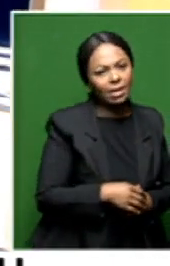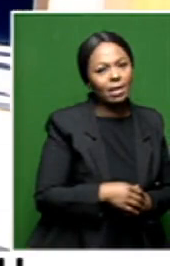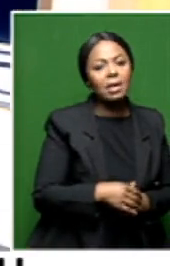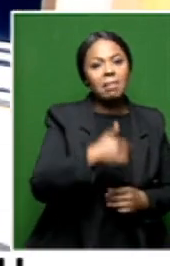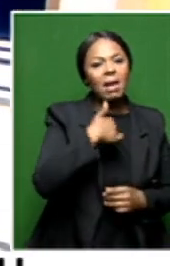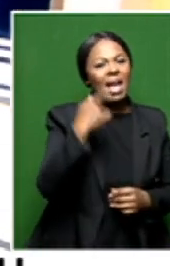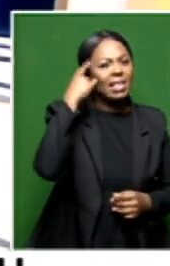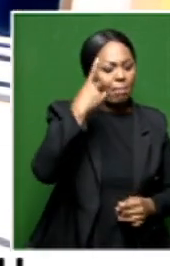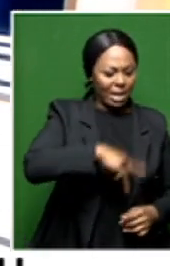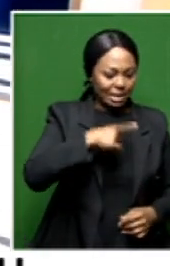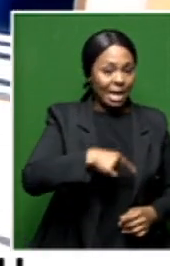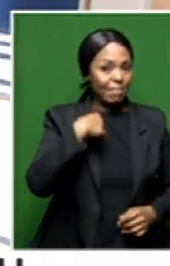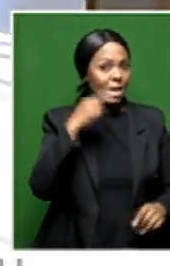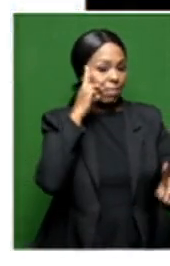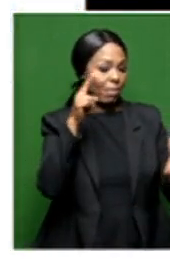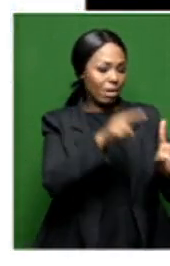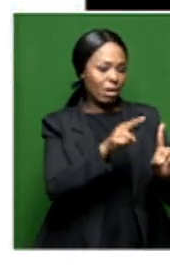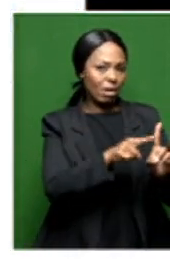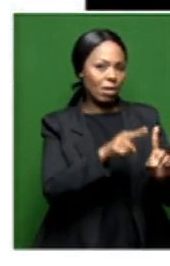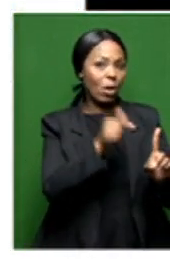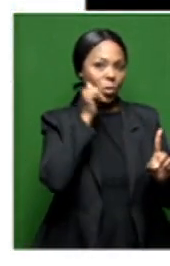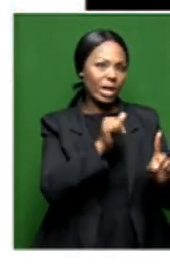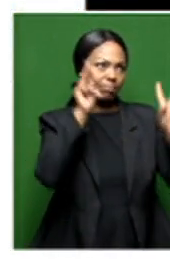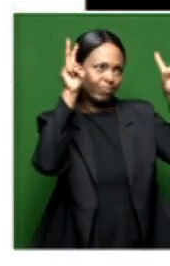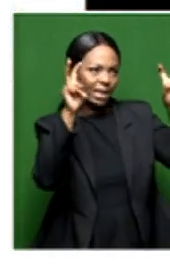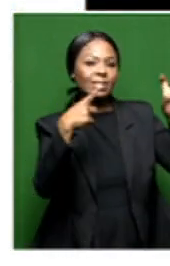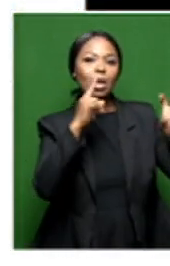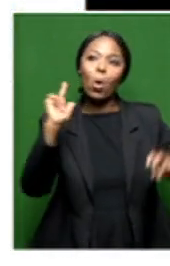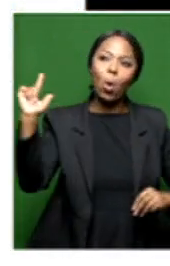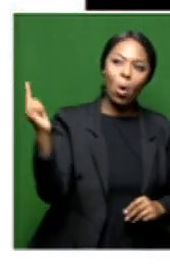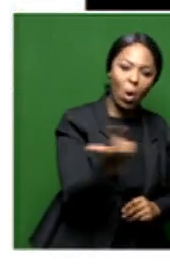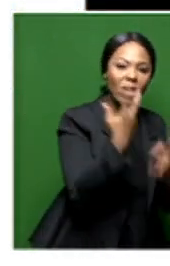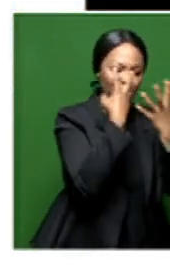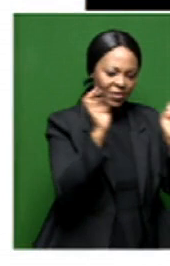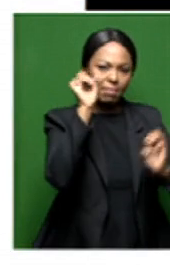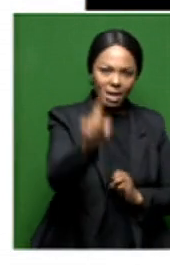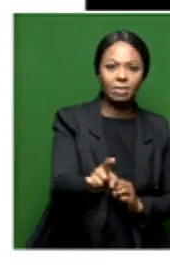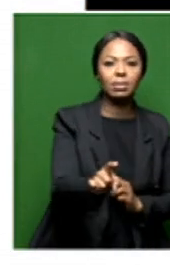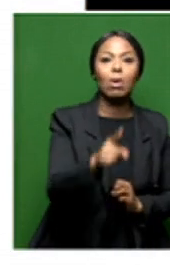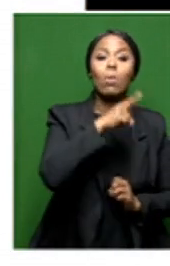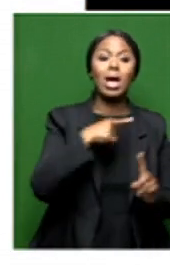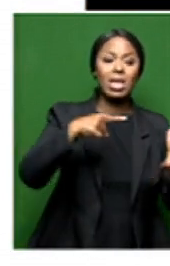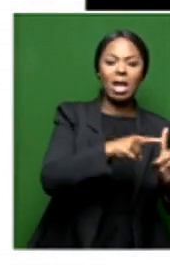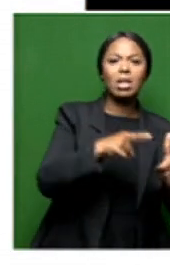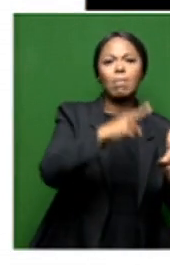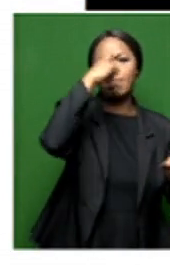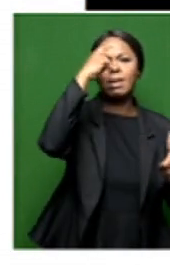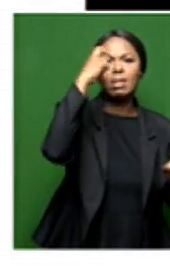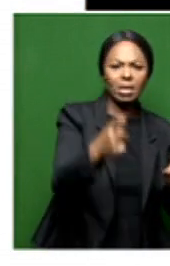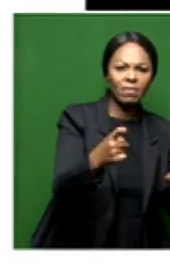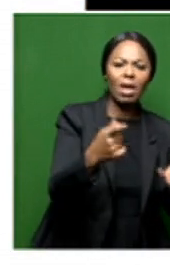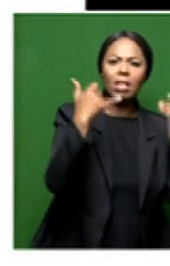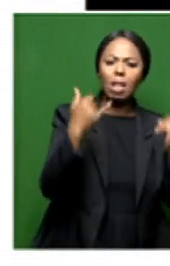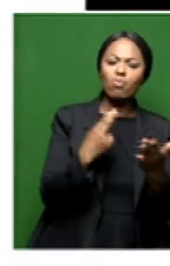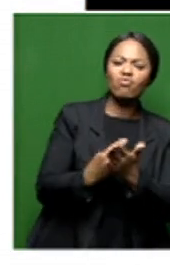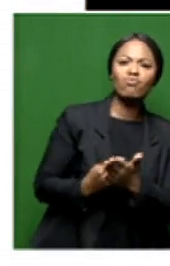I think I would personally remember him in that particular phrase that all must be free. Yes. Because he believed strongly that the